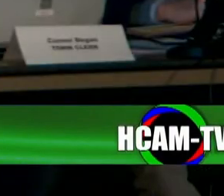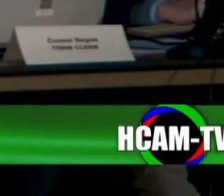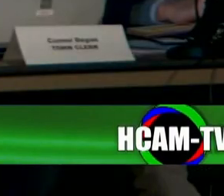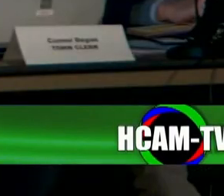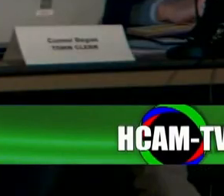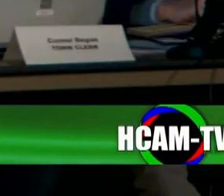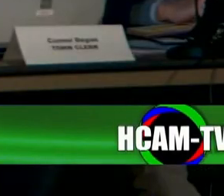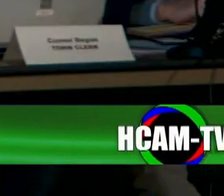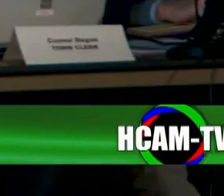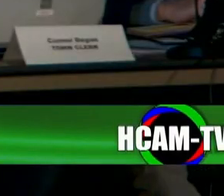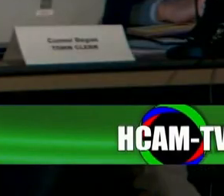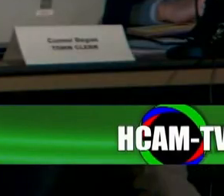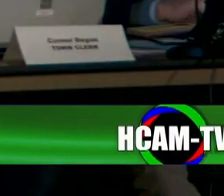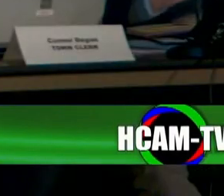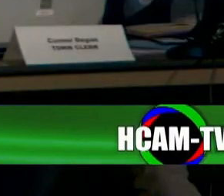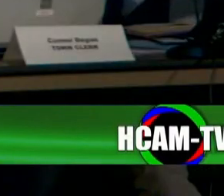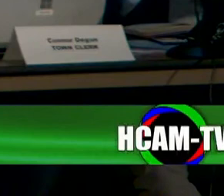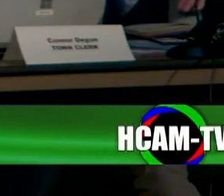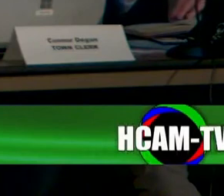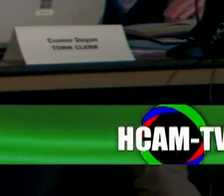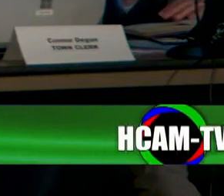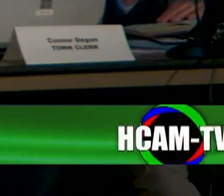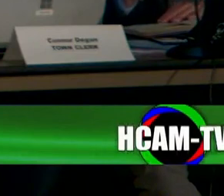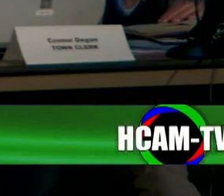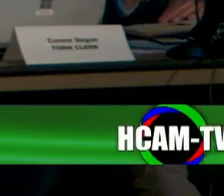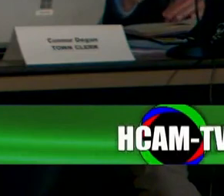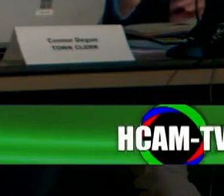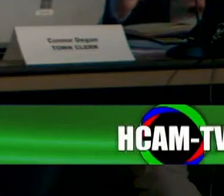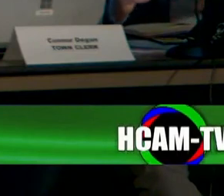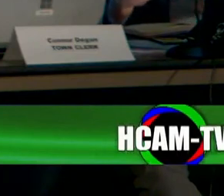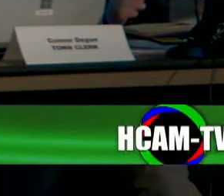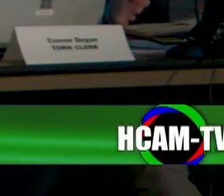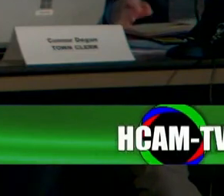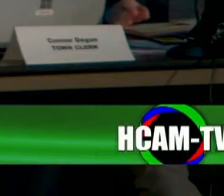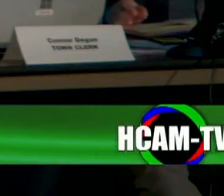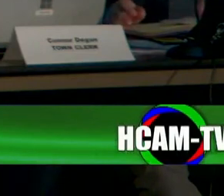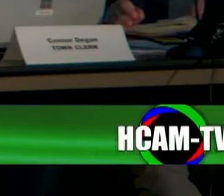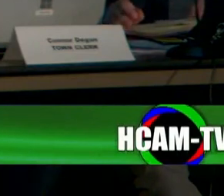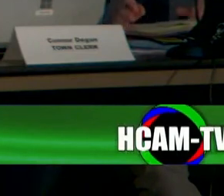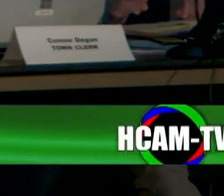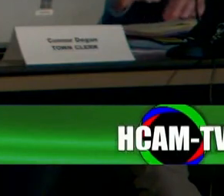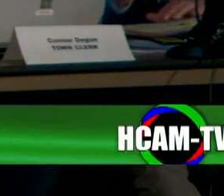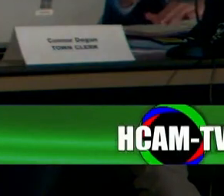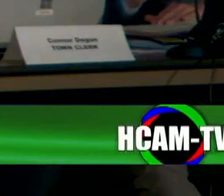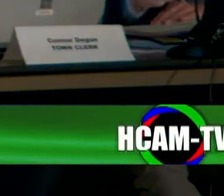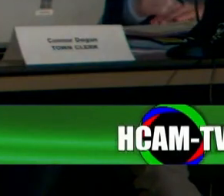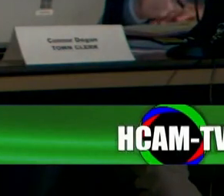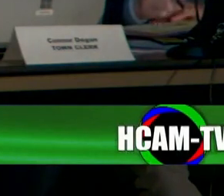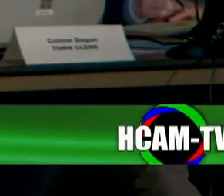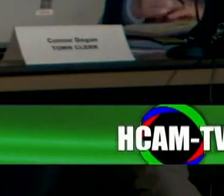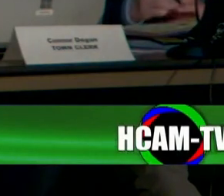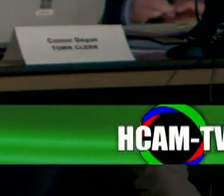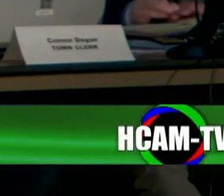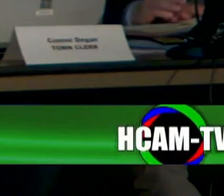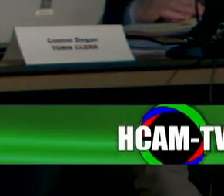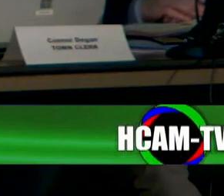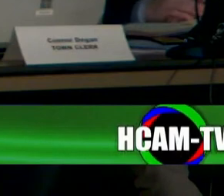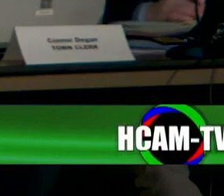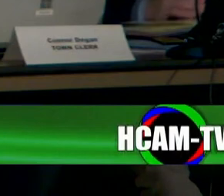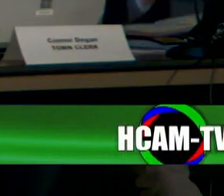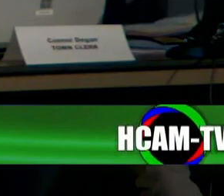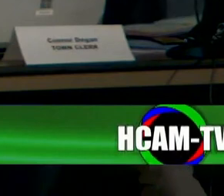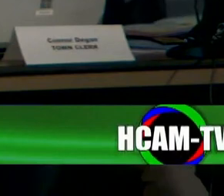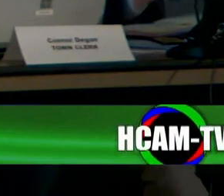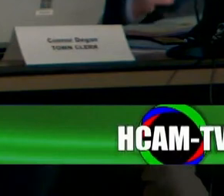hall tonight staff and other folks who may have um articles or things that they may be talking about